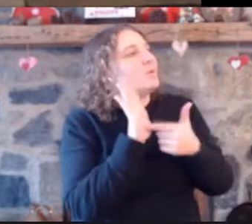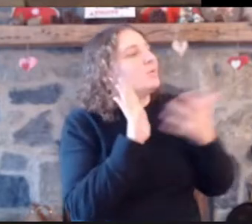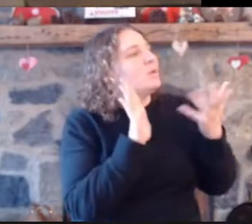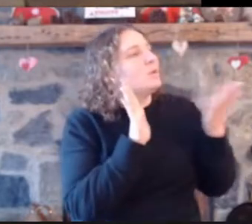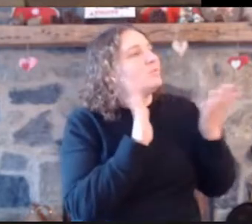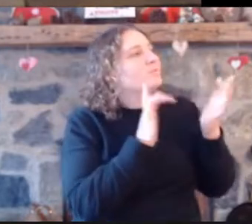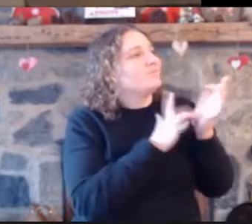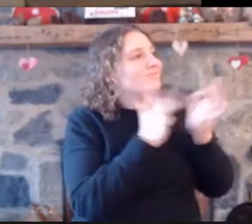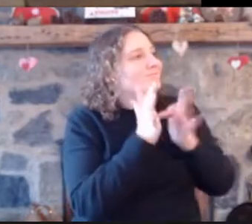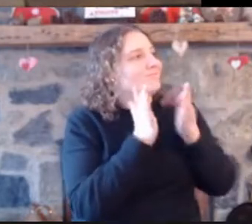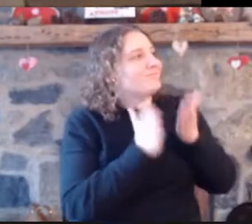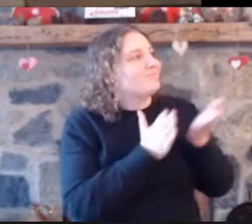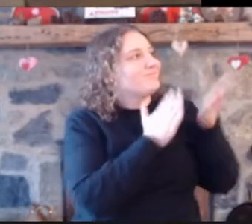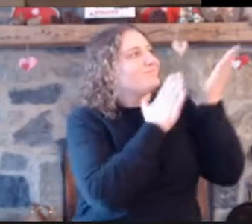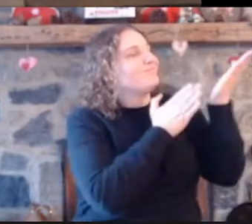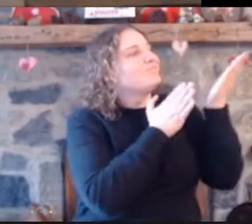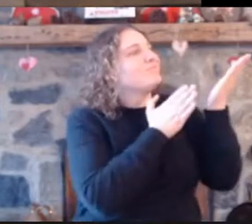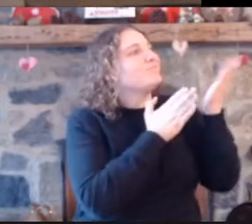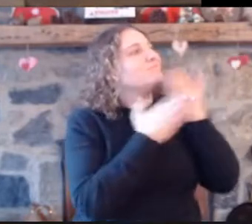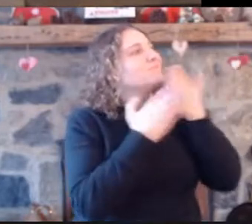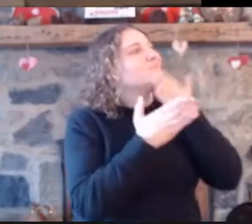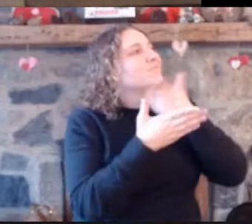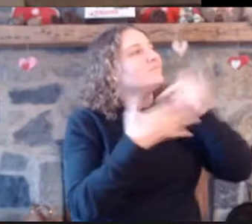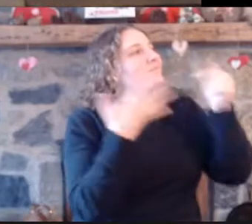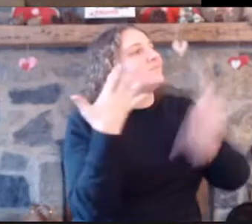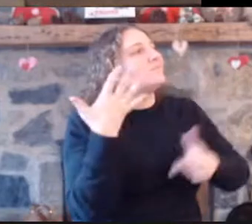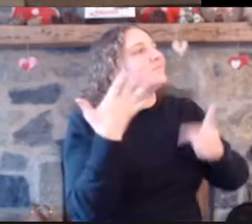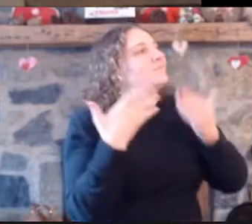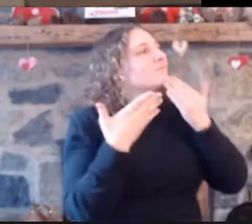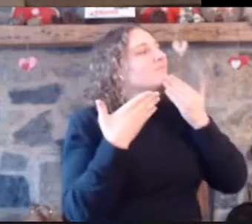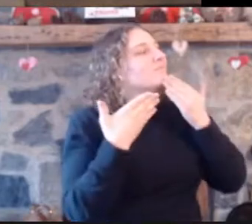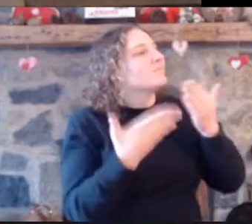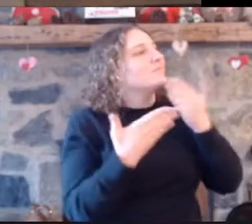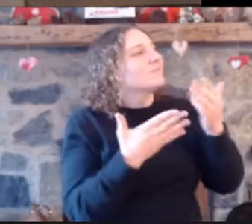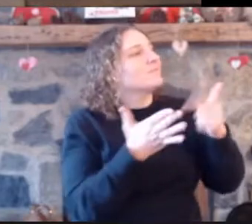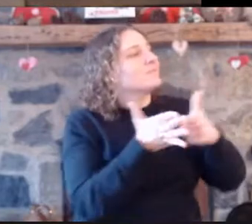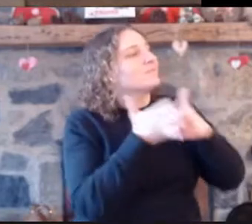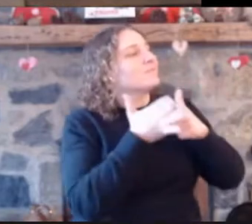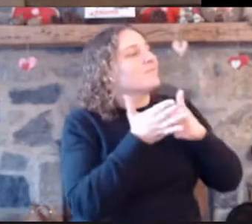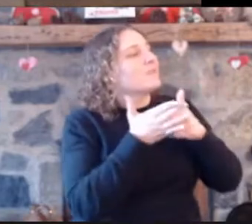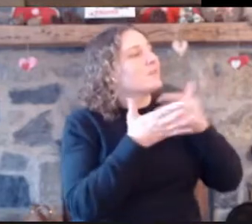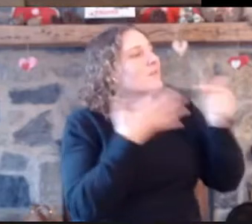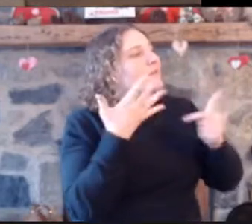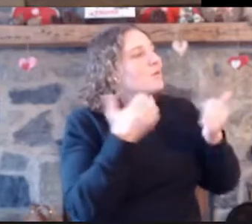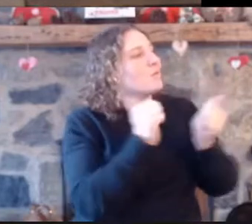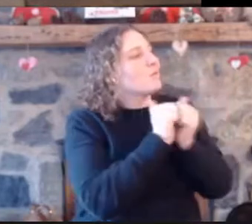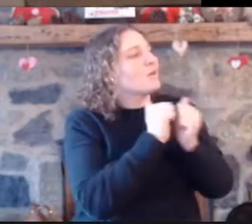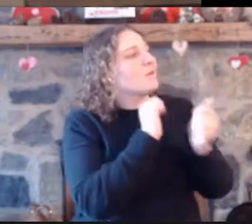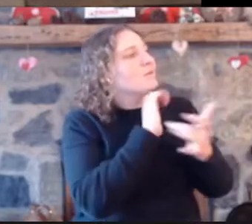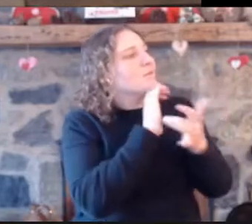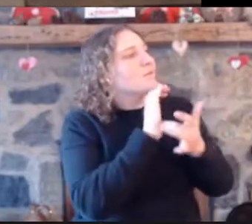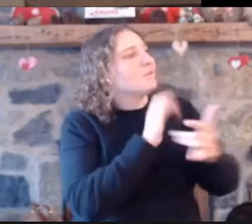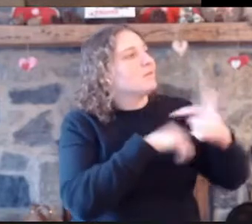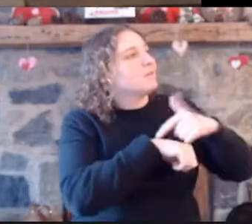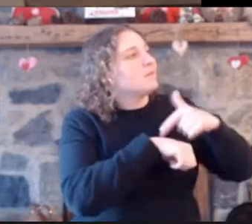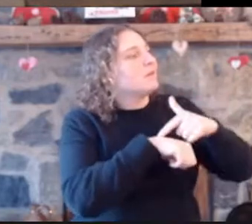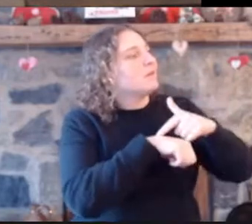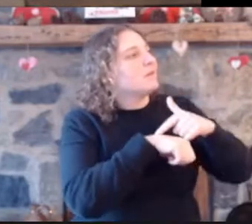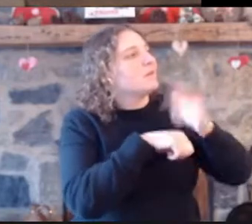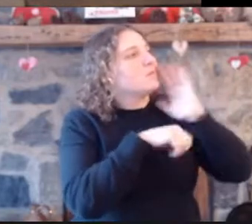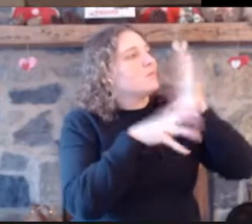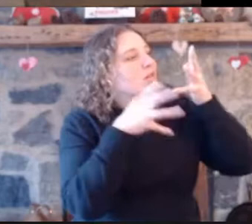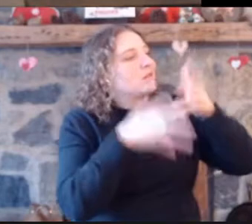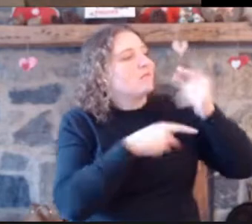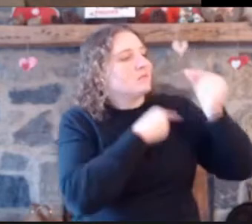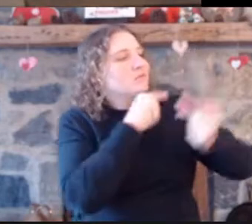Jesus. Thank you for these things, Lord. Thank you for revealing these things with technology and time. You are going to leave the